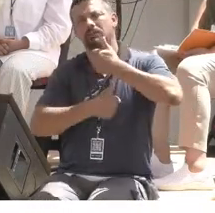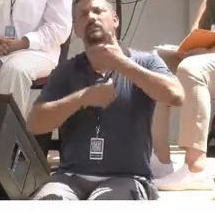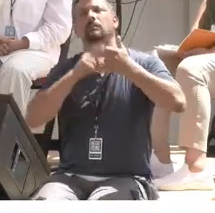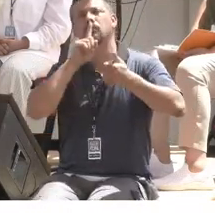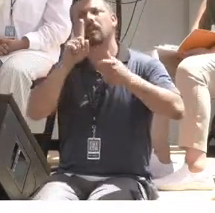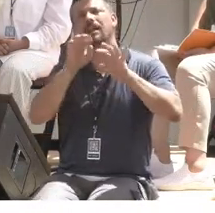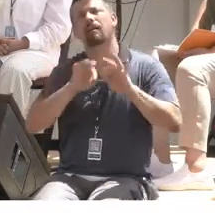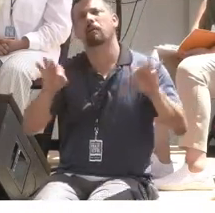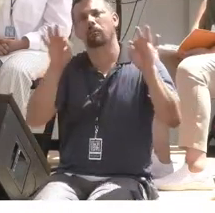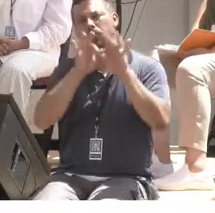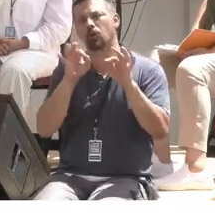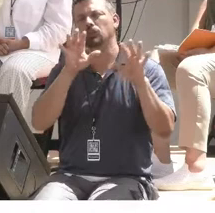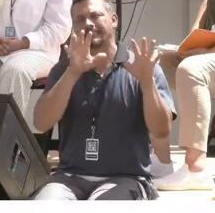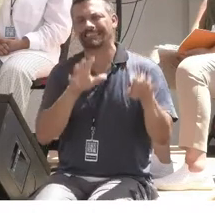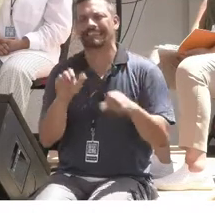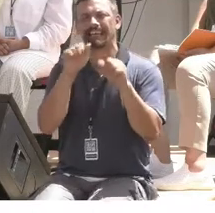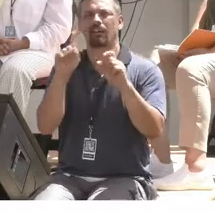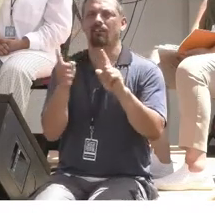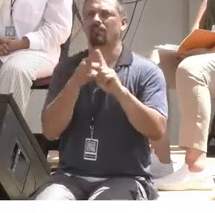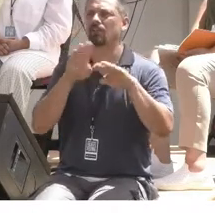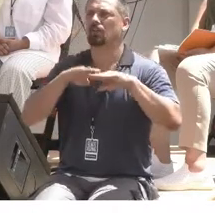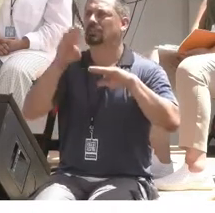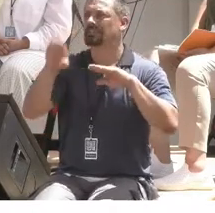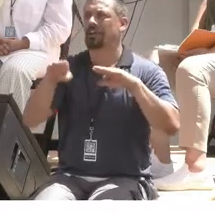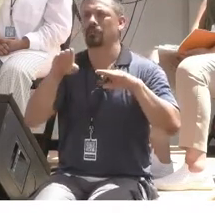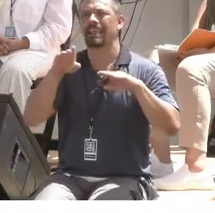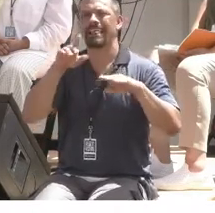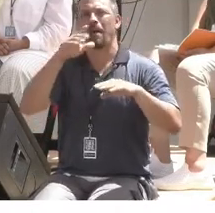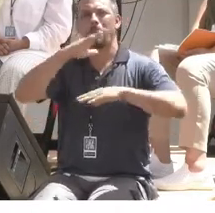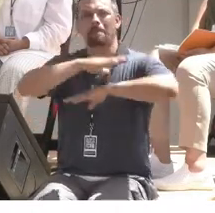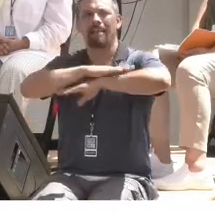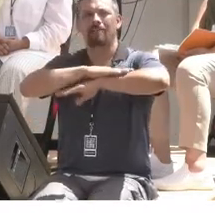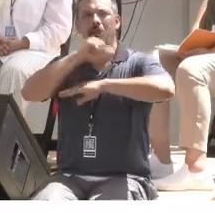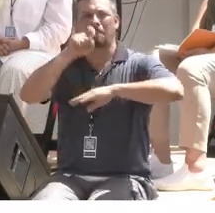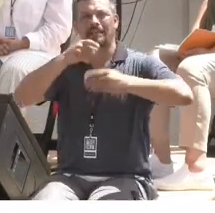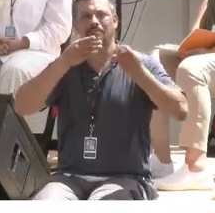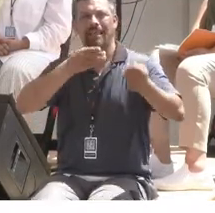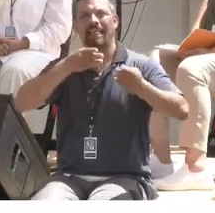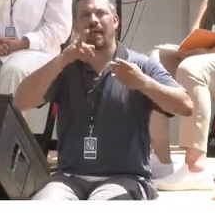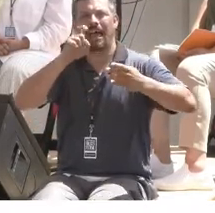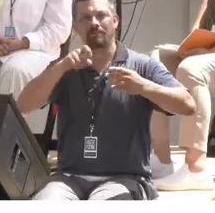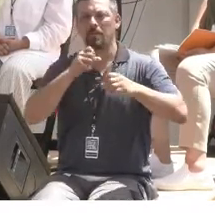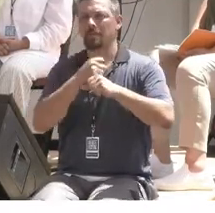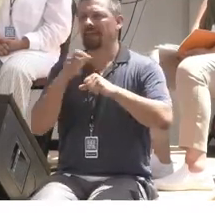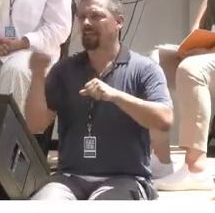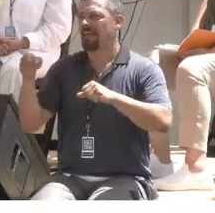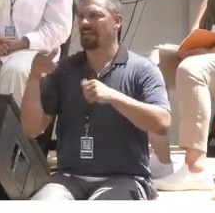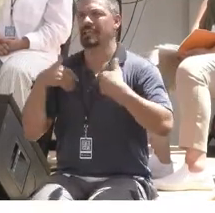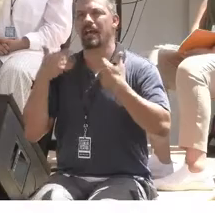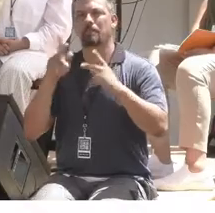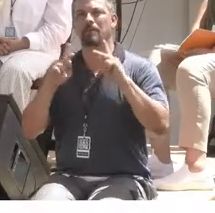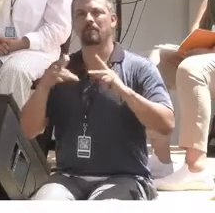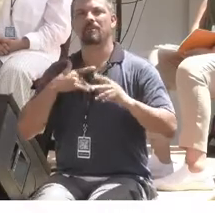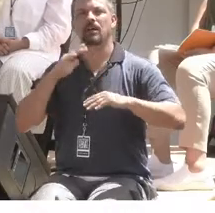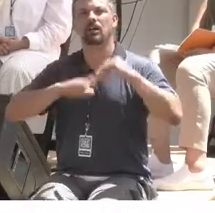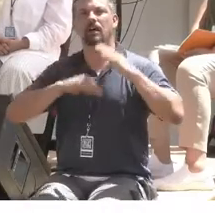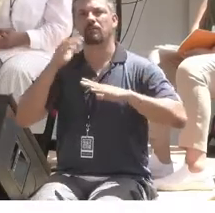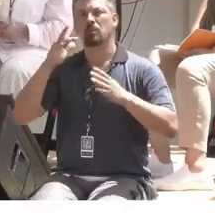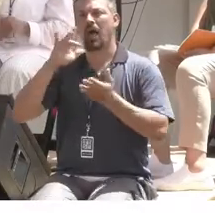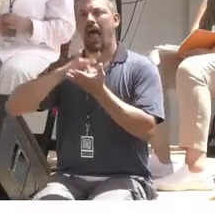for them to try to take that first step. The platform has to be there. You have to create that. You have to make them feel comfortable for these young people to get off their